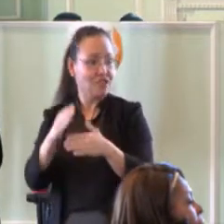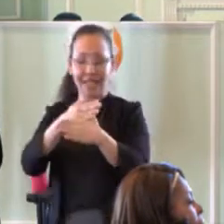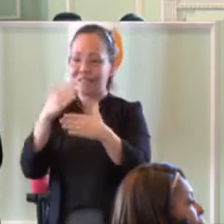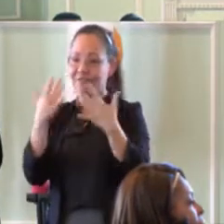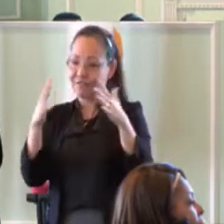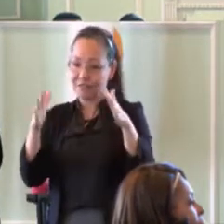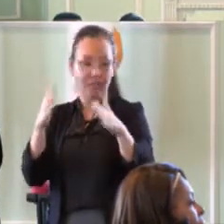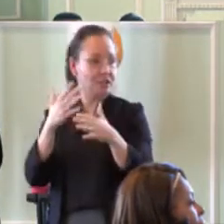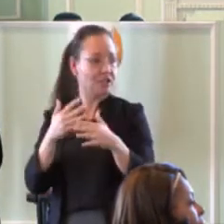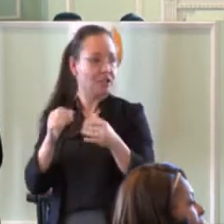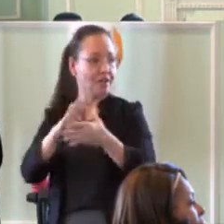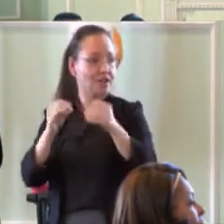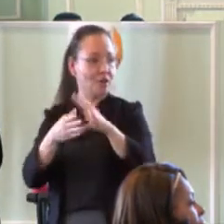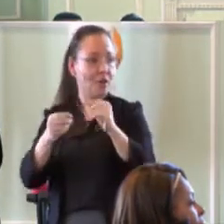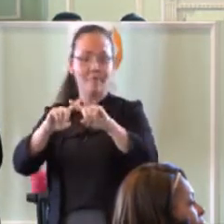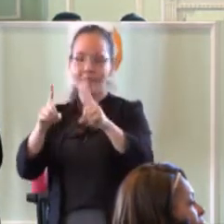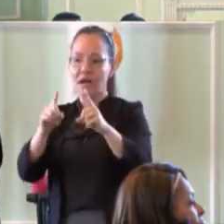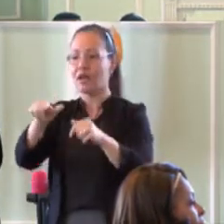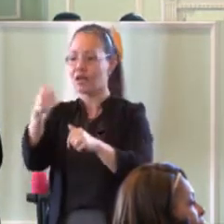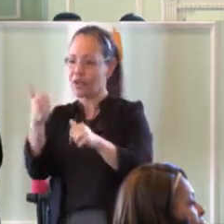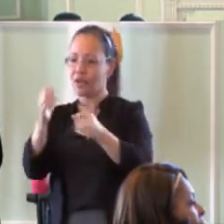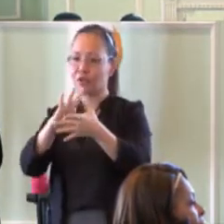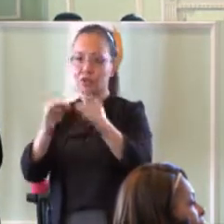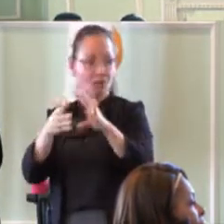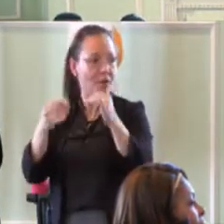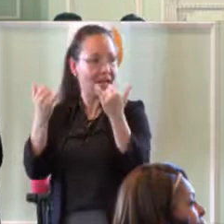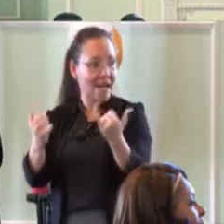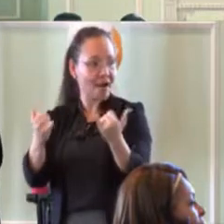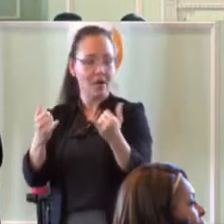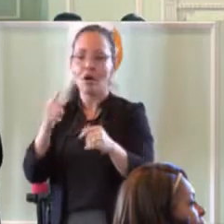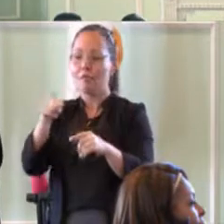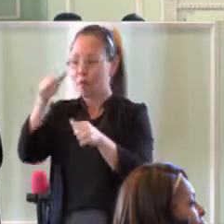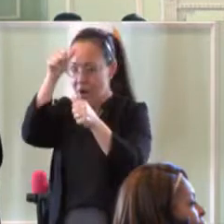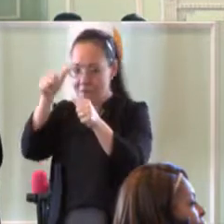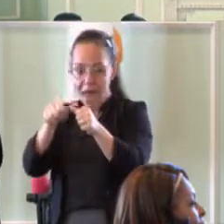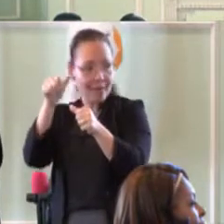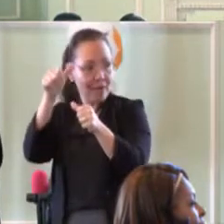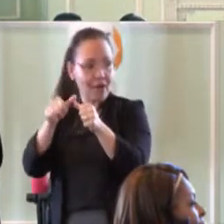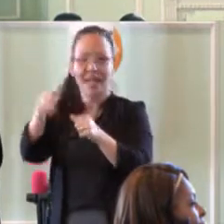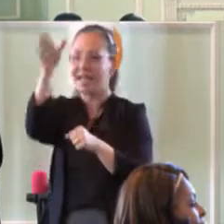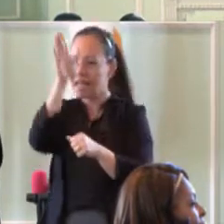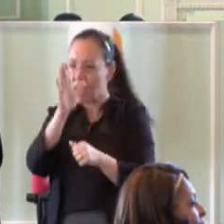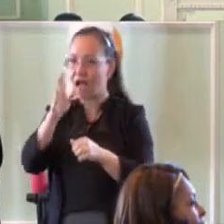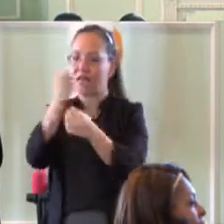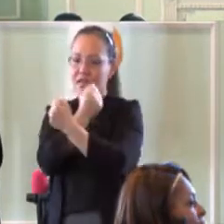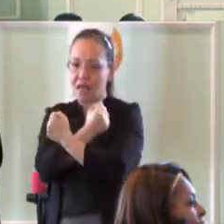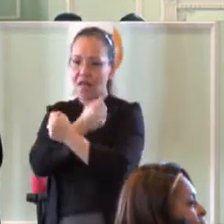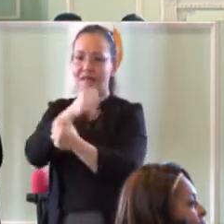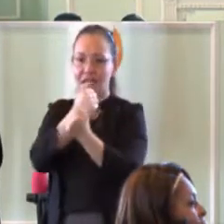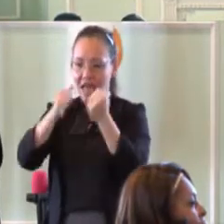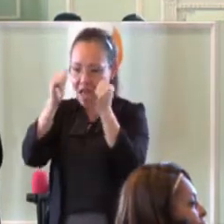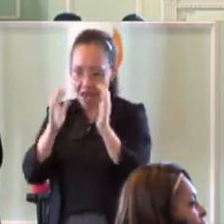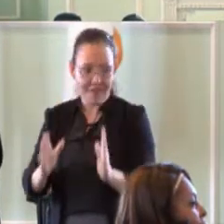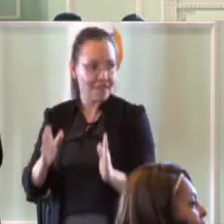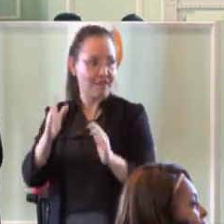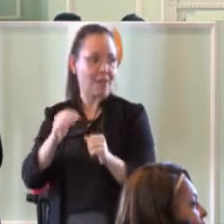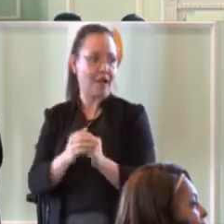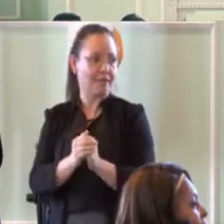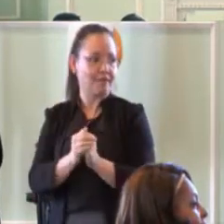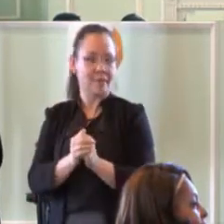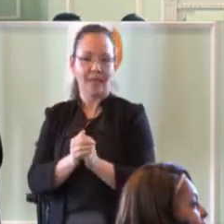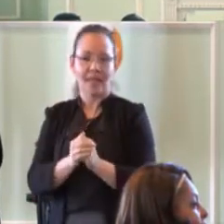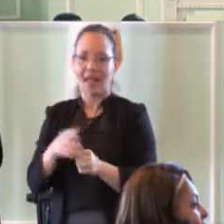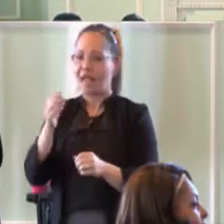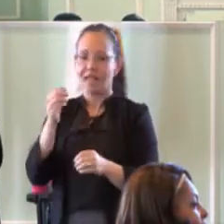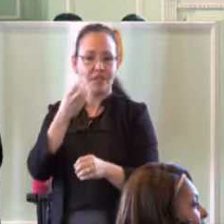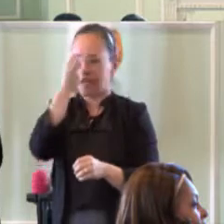it's the beginning of another story. But what I want you to remember today is that God loves everybody. He doesn't care if you're a